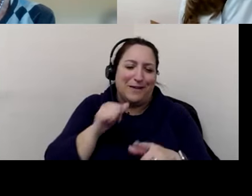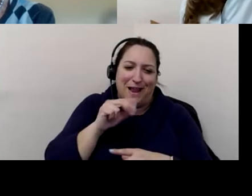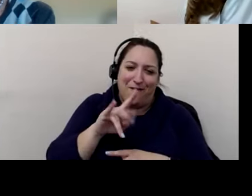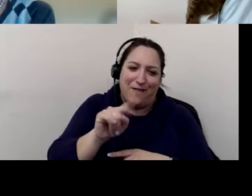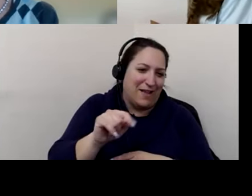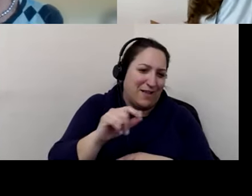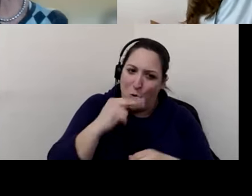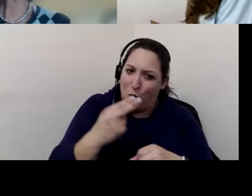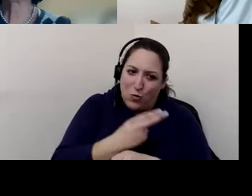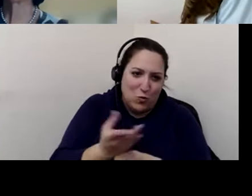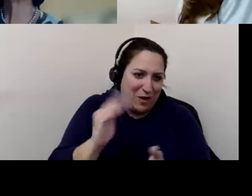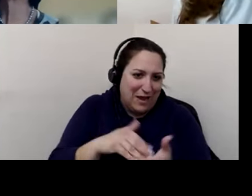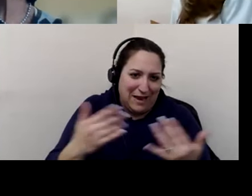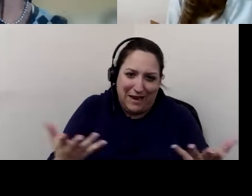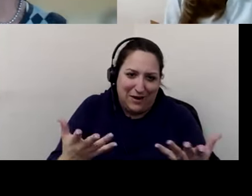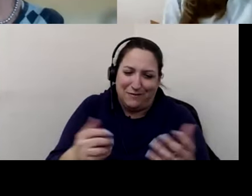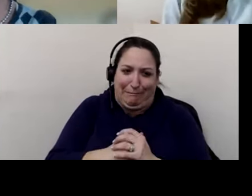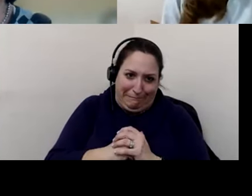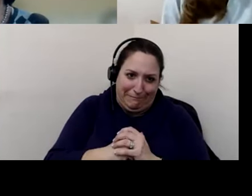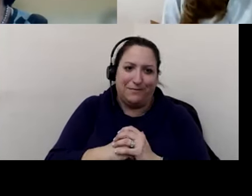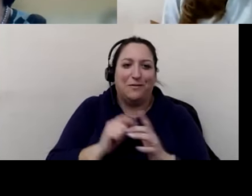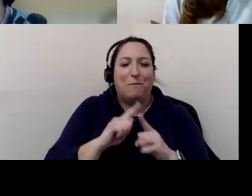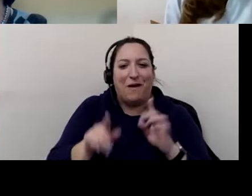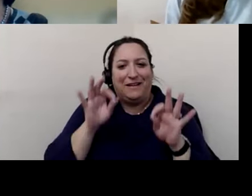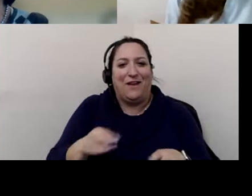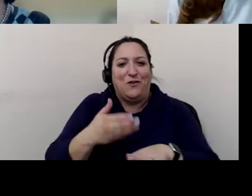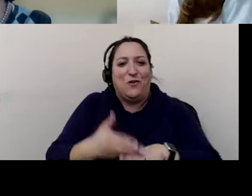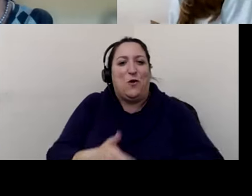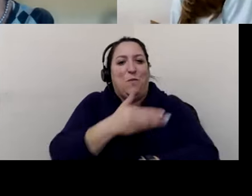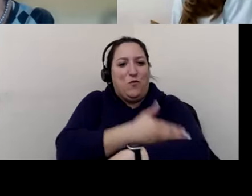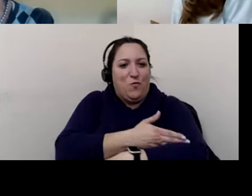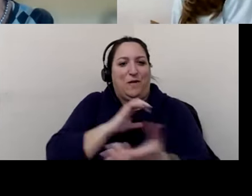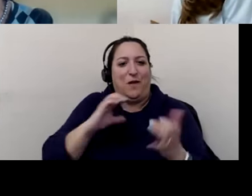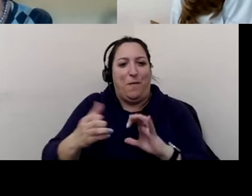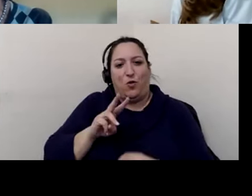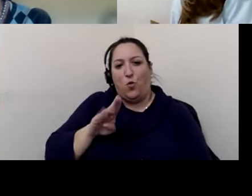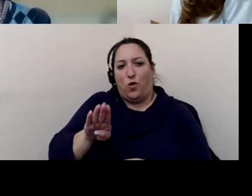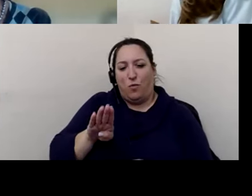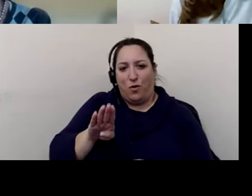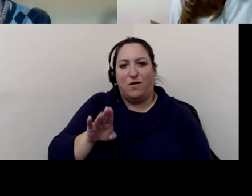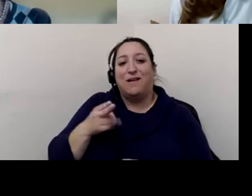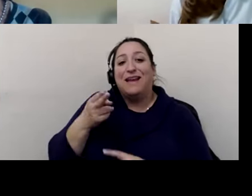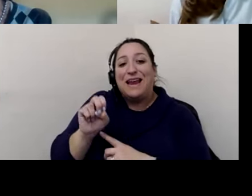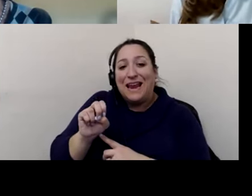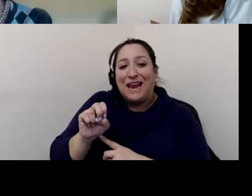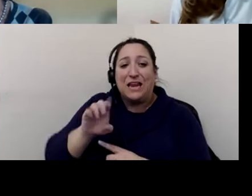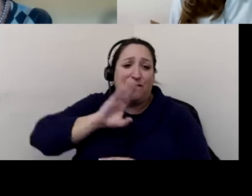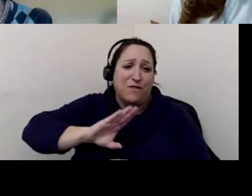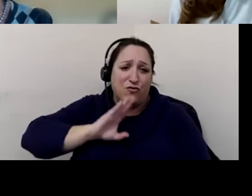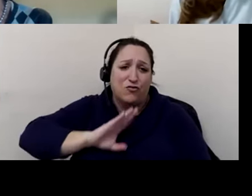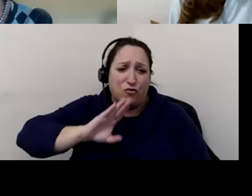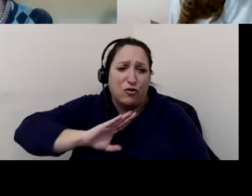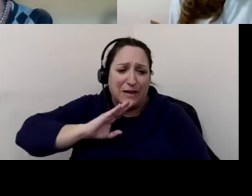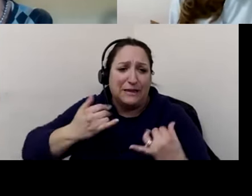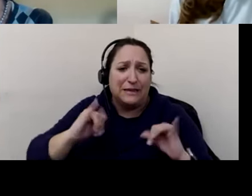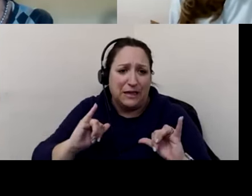not going to repeat here, but definitely an improvement from where he was in Willowbrook. He is, however, frustrated because everything